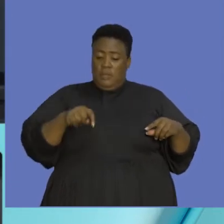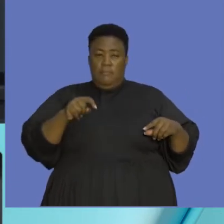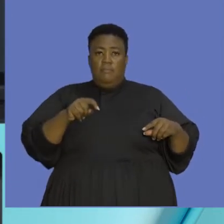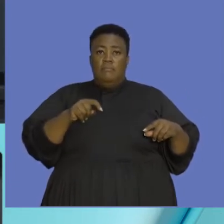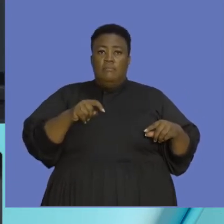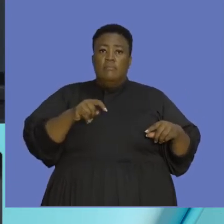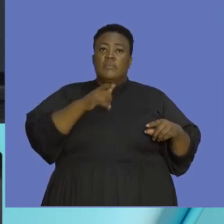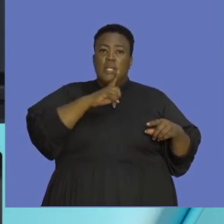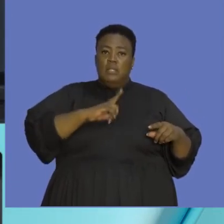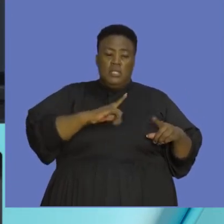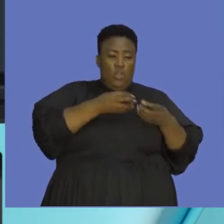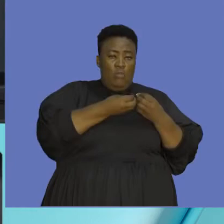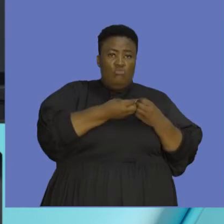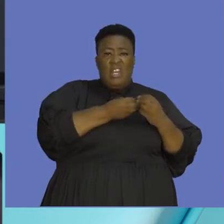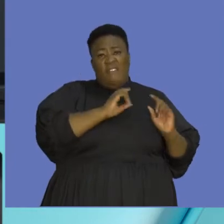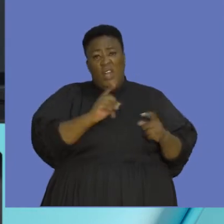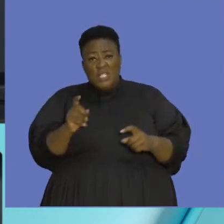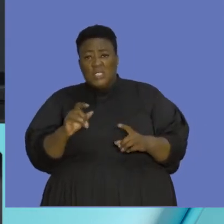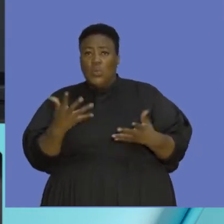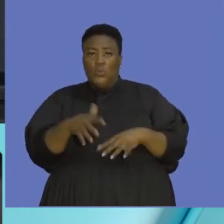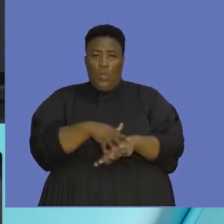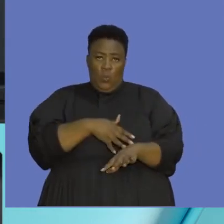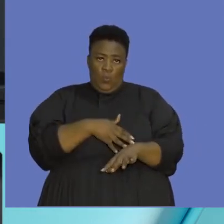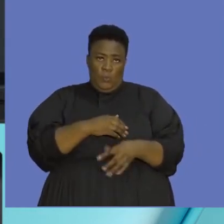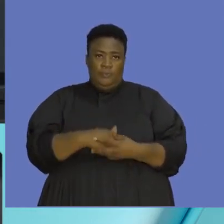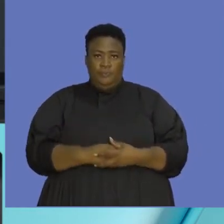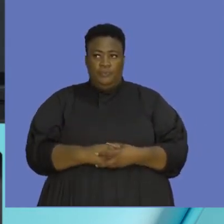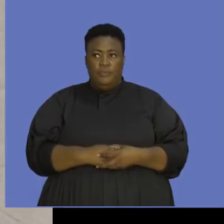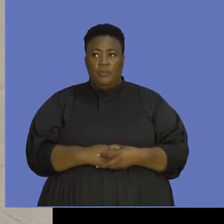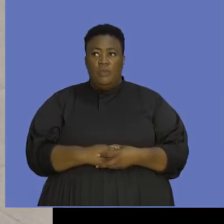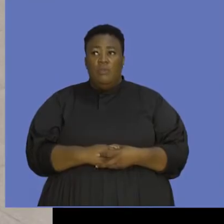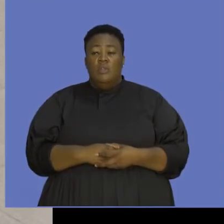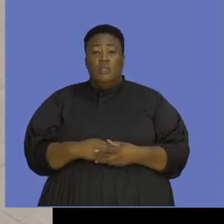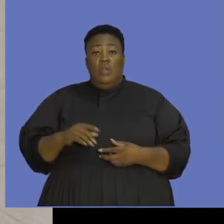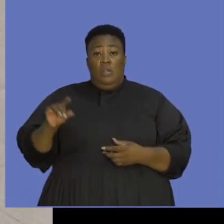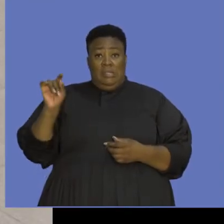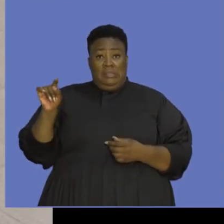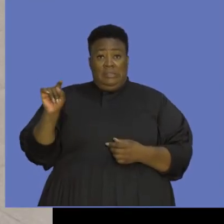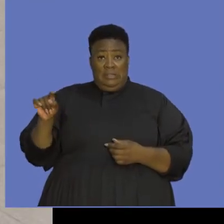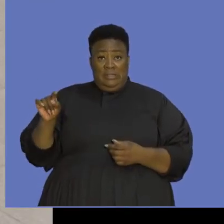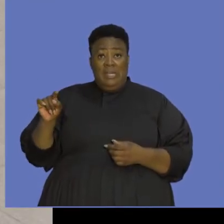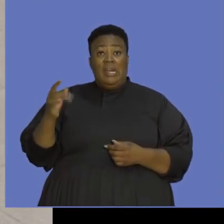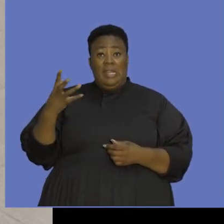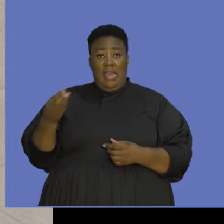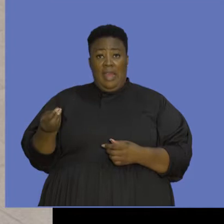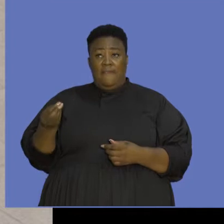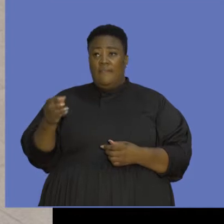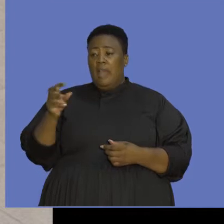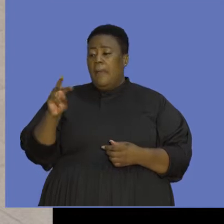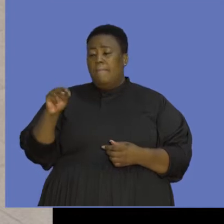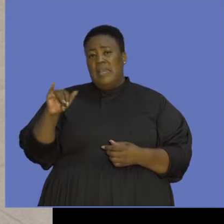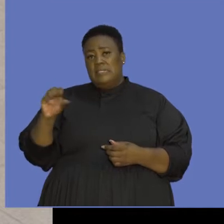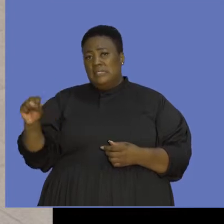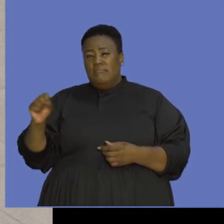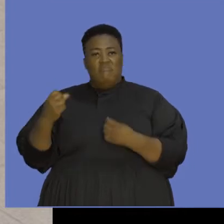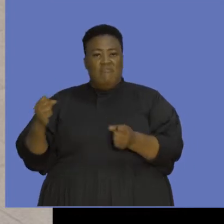was going really fast or really slow. The trolley has a set mass. I'm not going